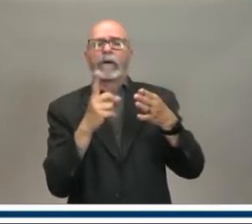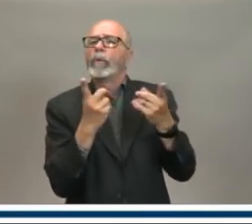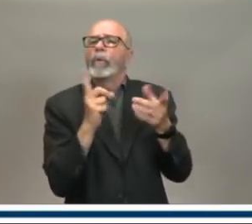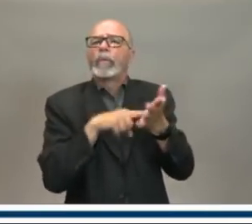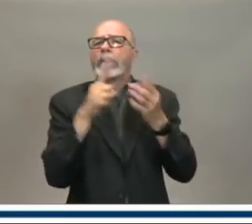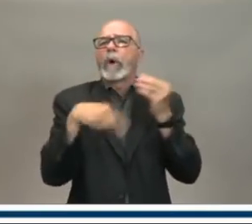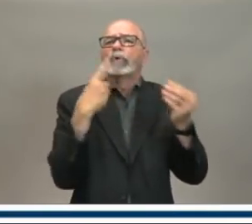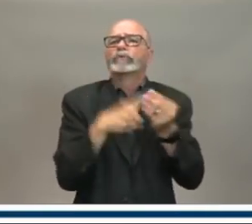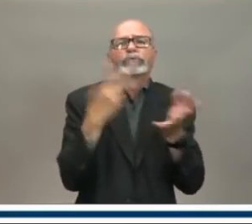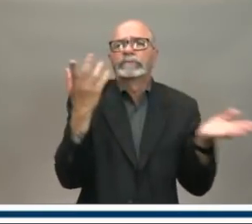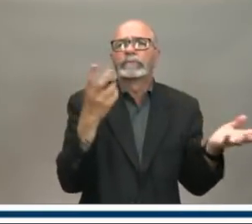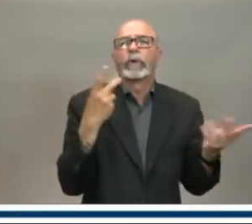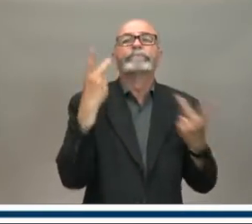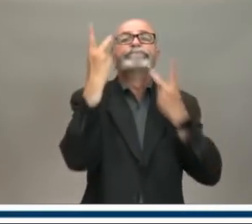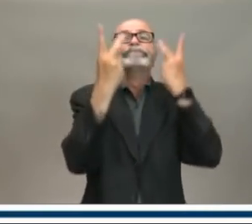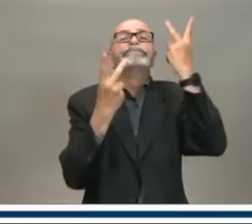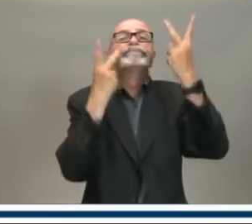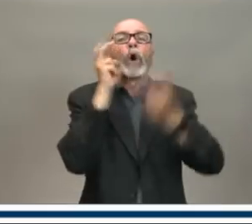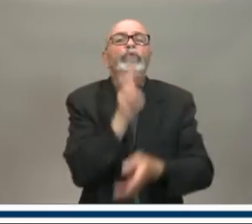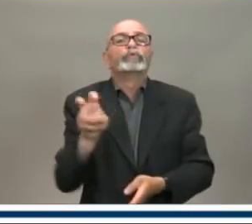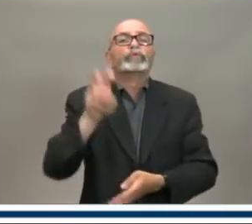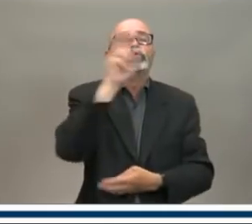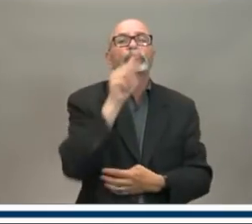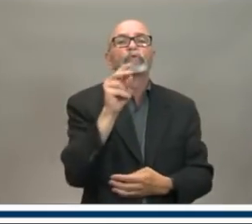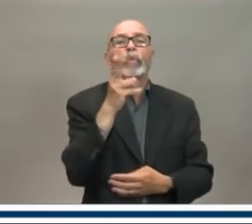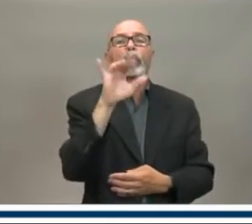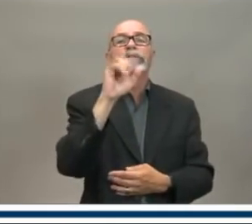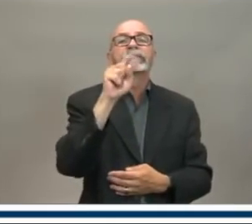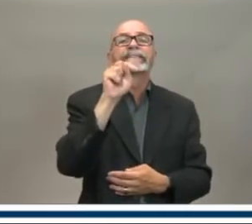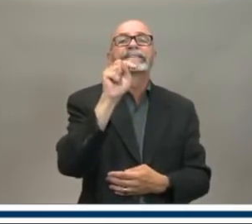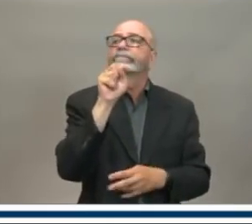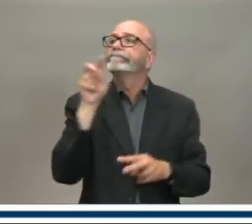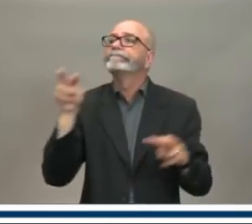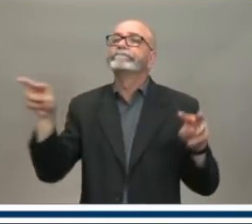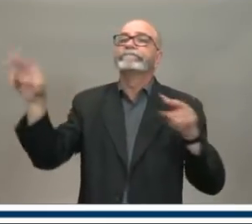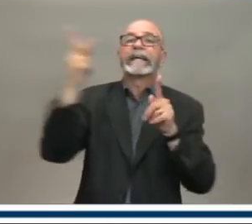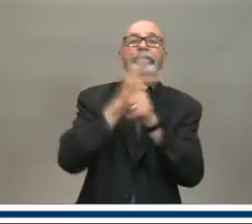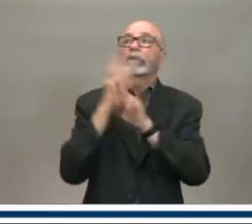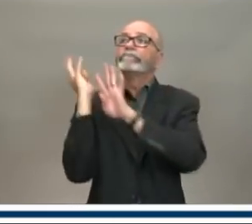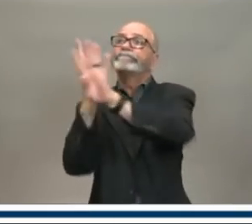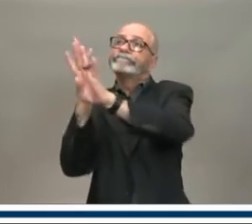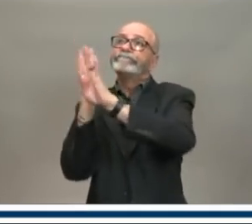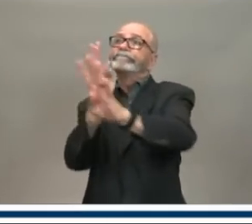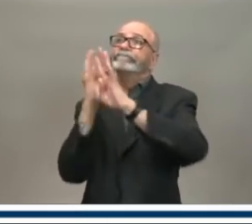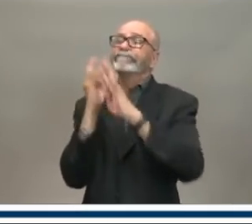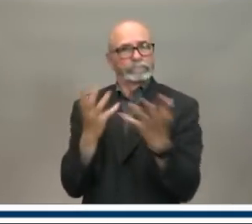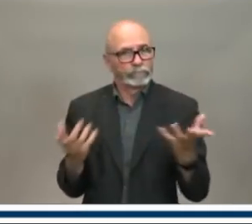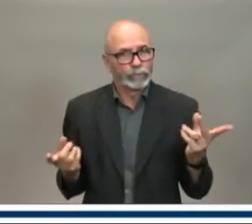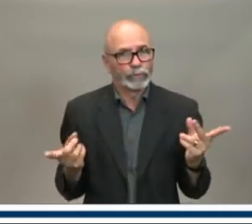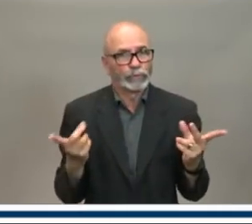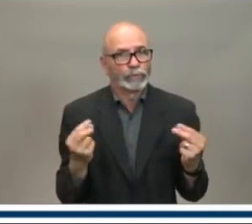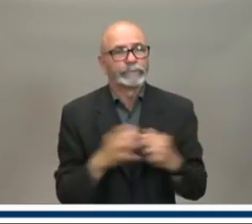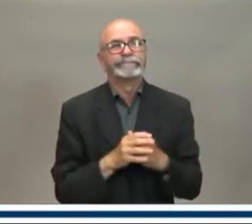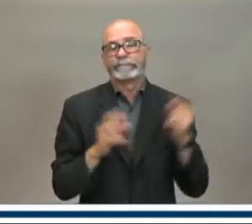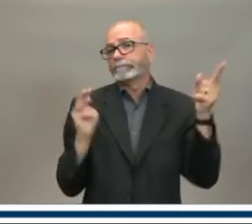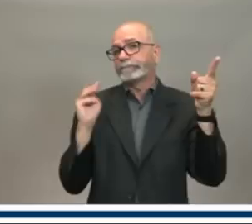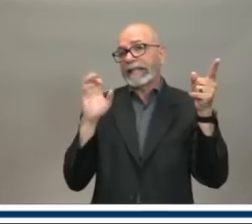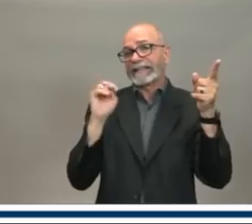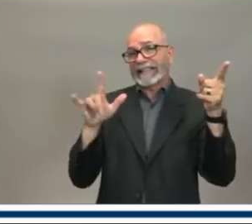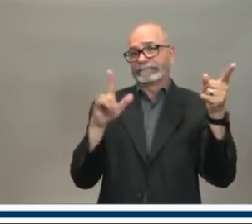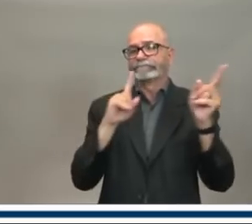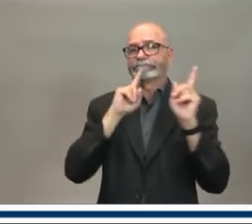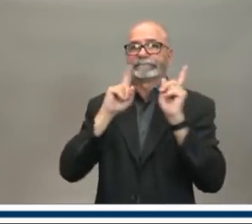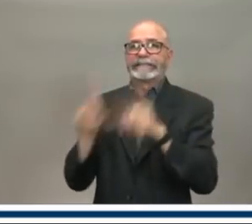Well, we're continuing to work with sectors. There'll be some advertising with inside people as we continue to find our